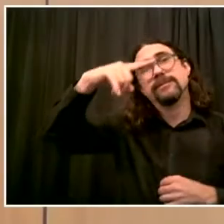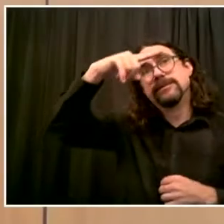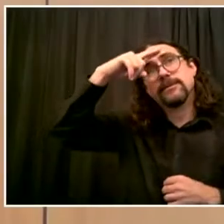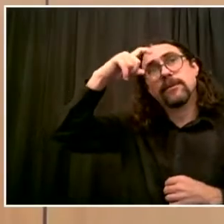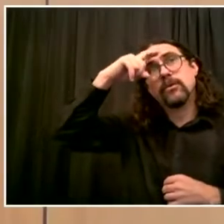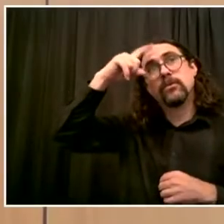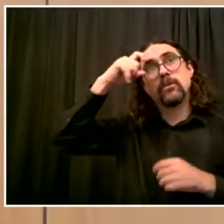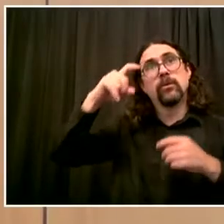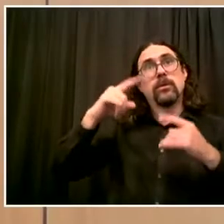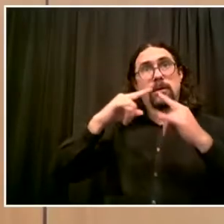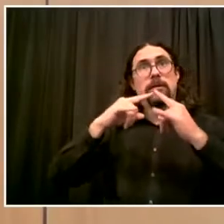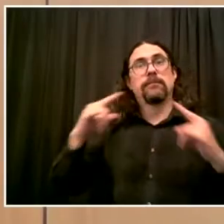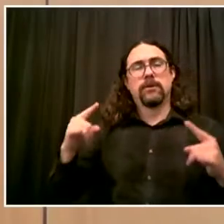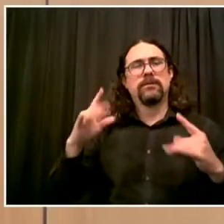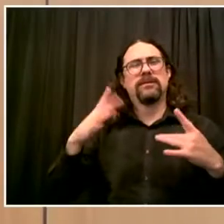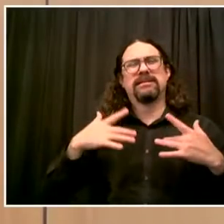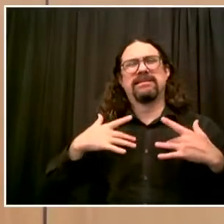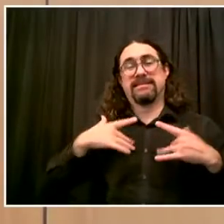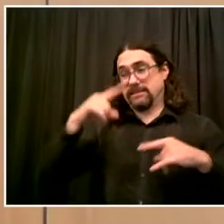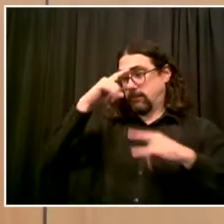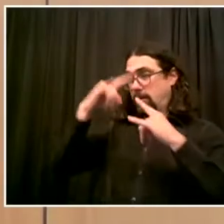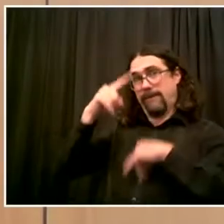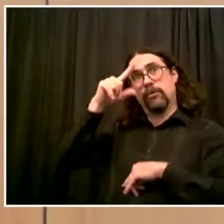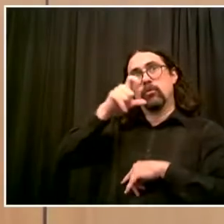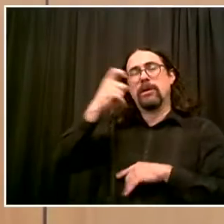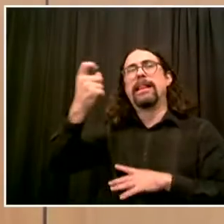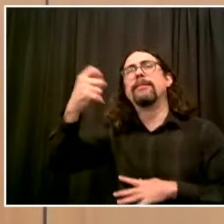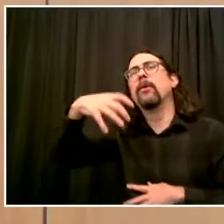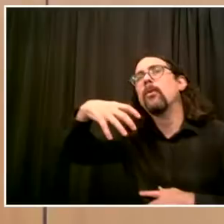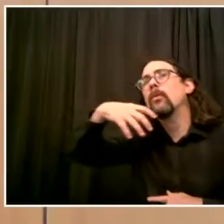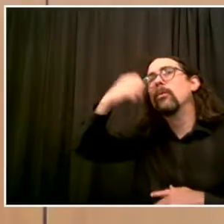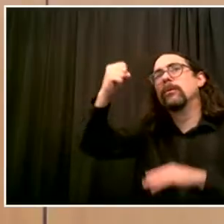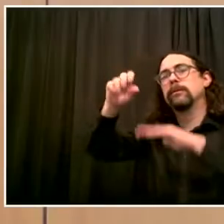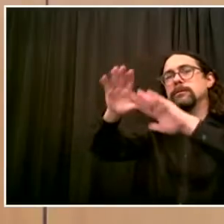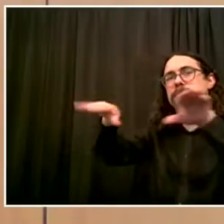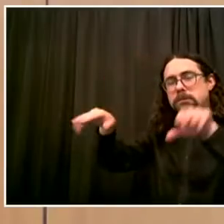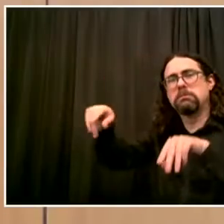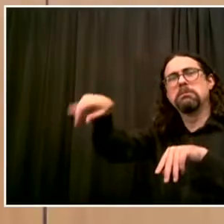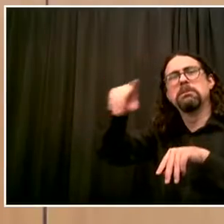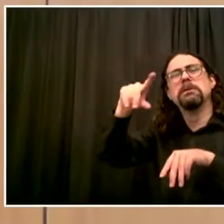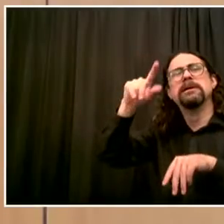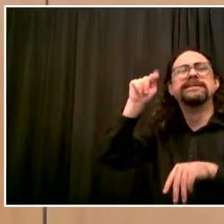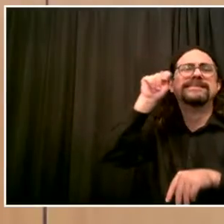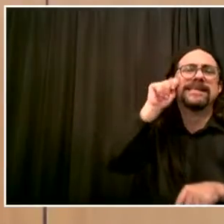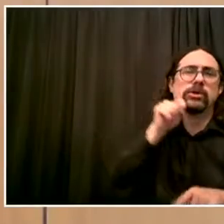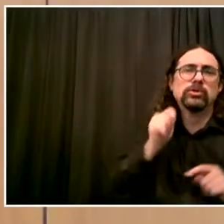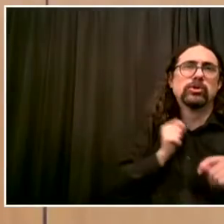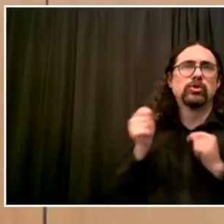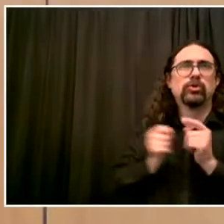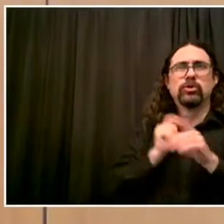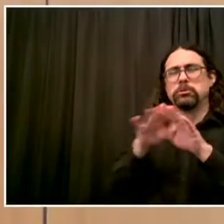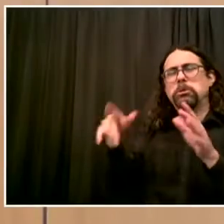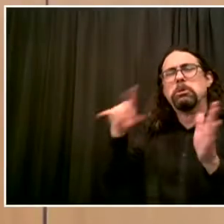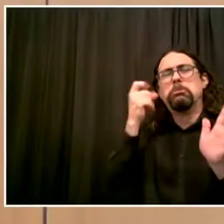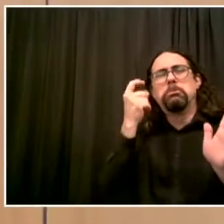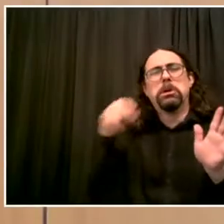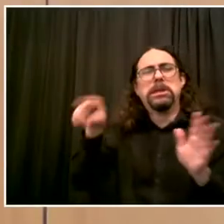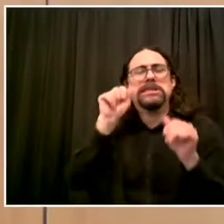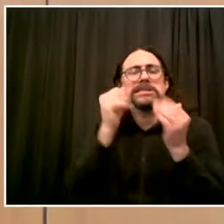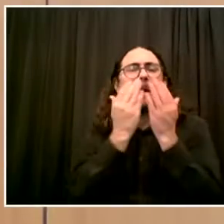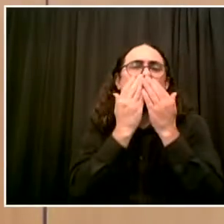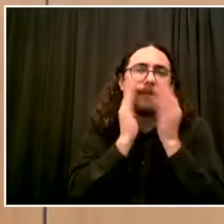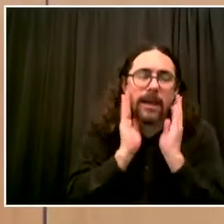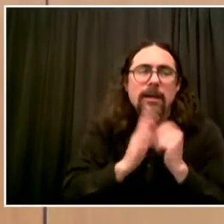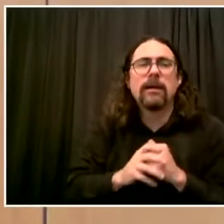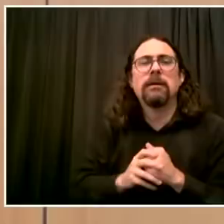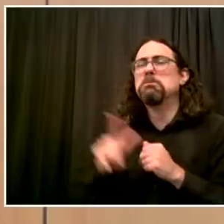to tracking the degree to which we might see increased COVID activity. And so we're looking at those